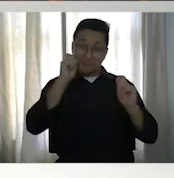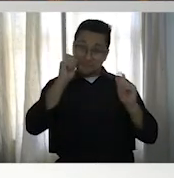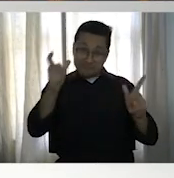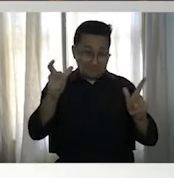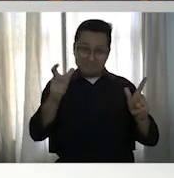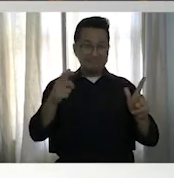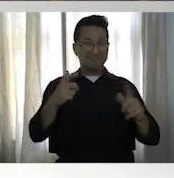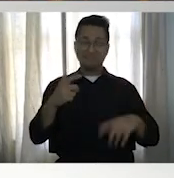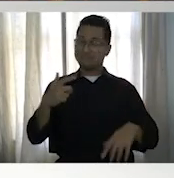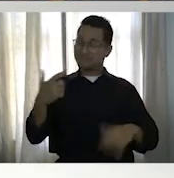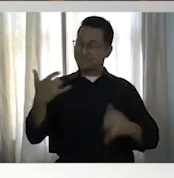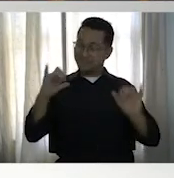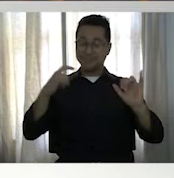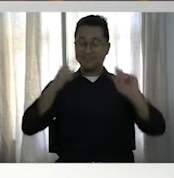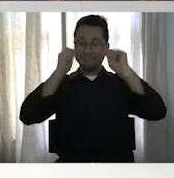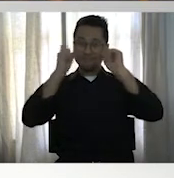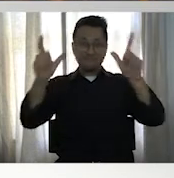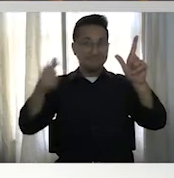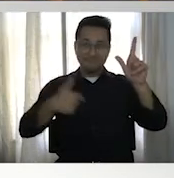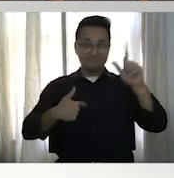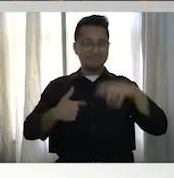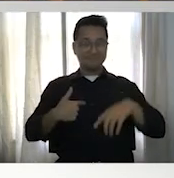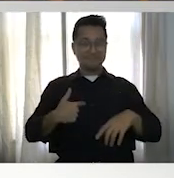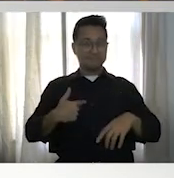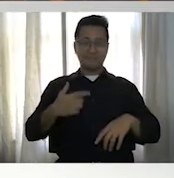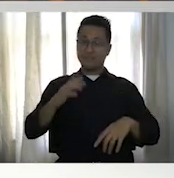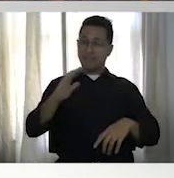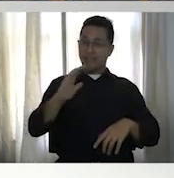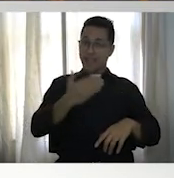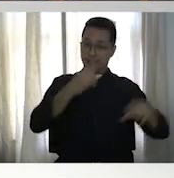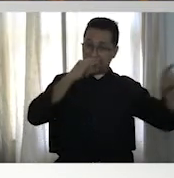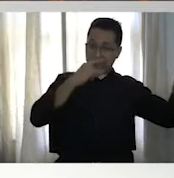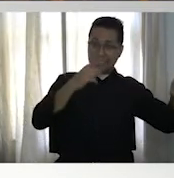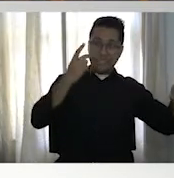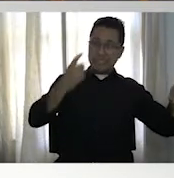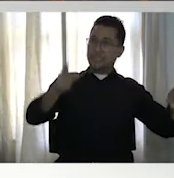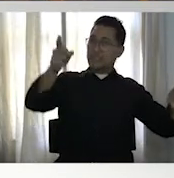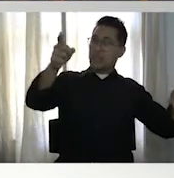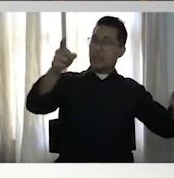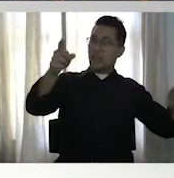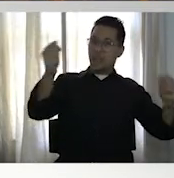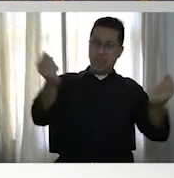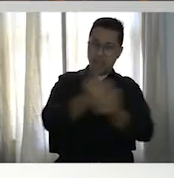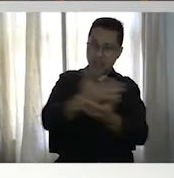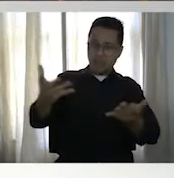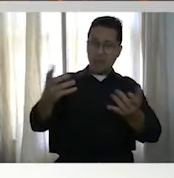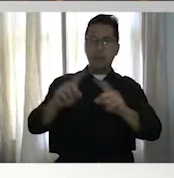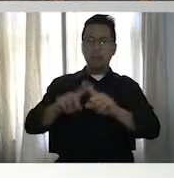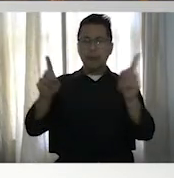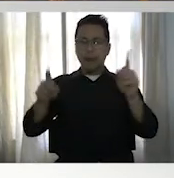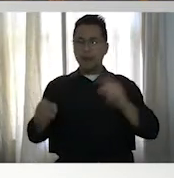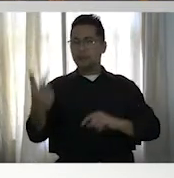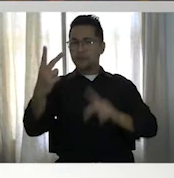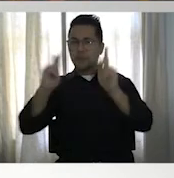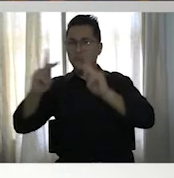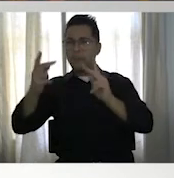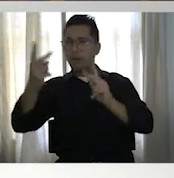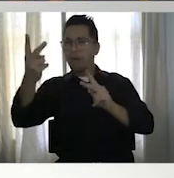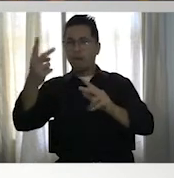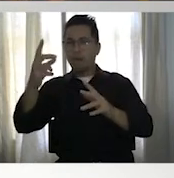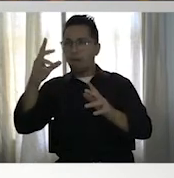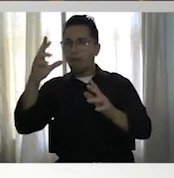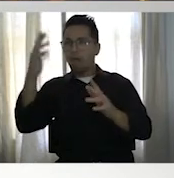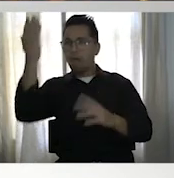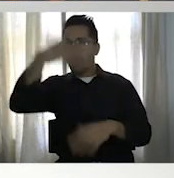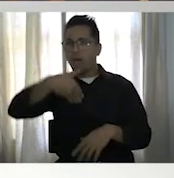I'm constantly amazed that our kids will see everything but the two people that are in the picture. And in this